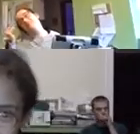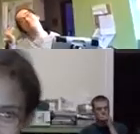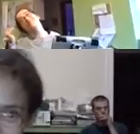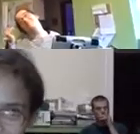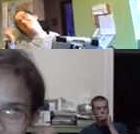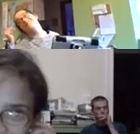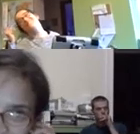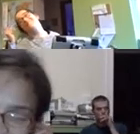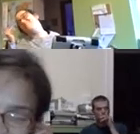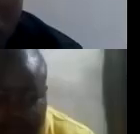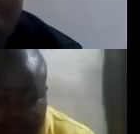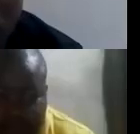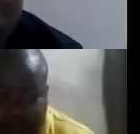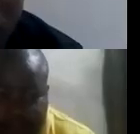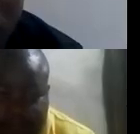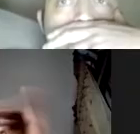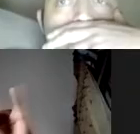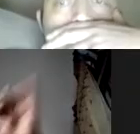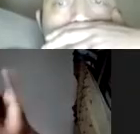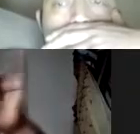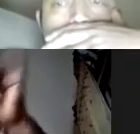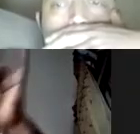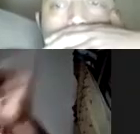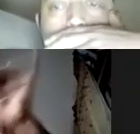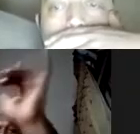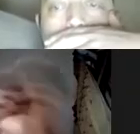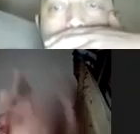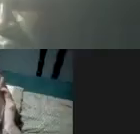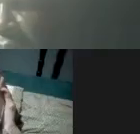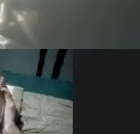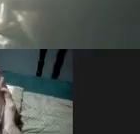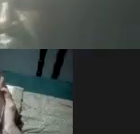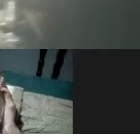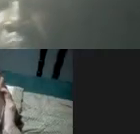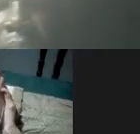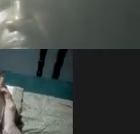Bye. Bye. Bye-bye. Bye-bye. Audio now unmuted.